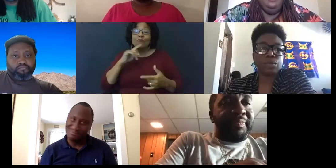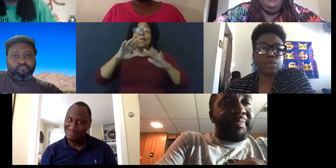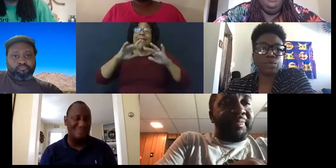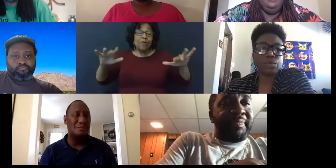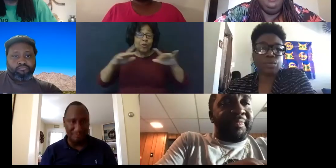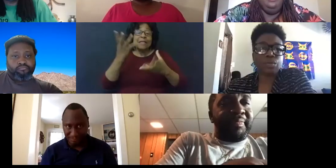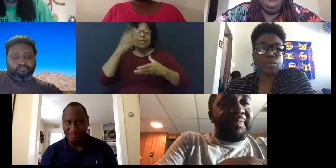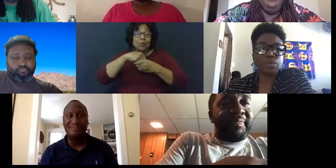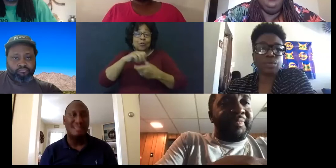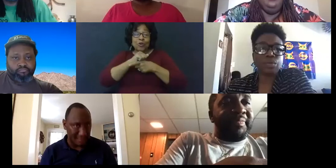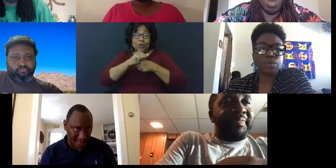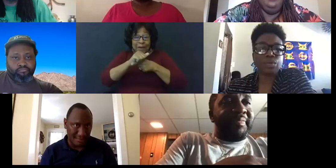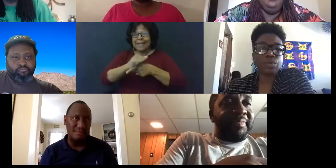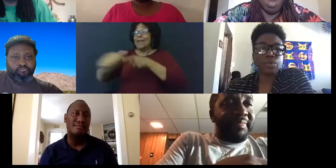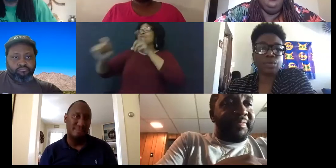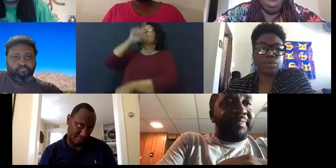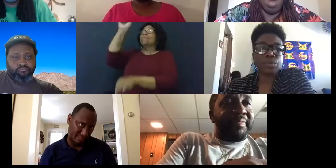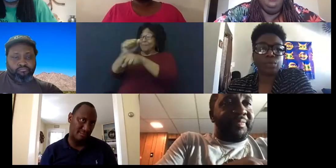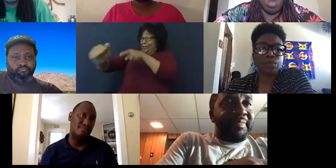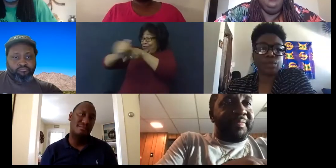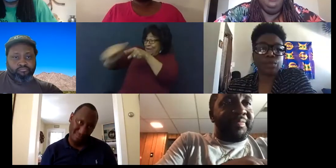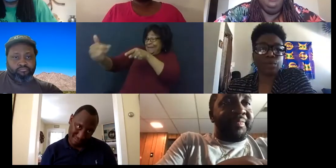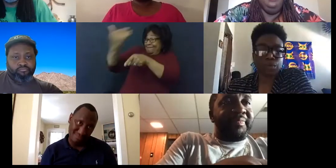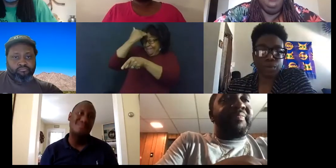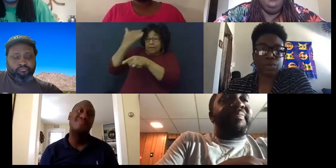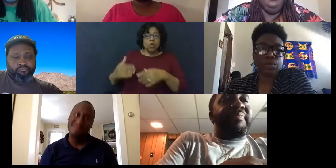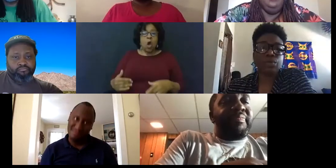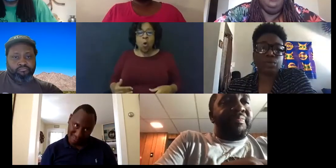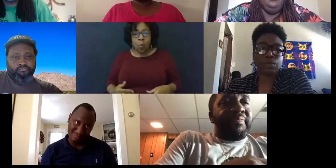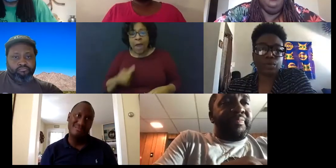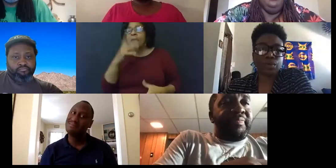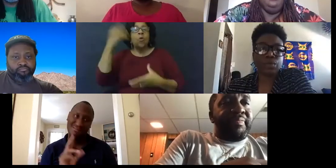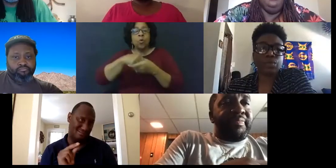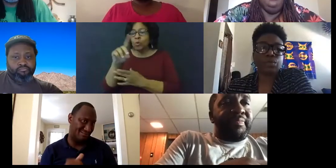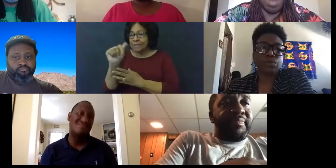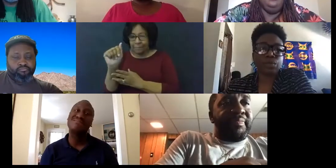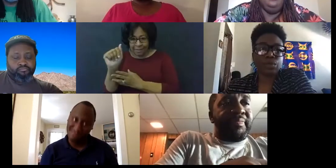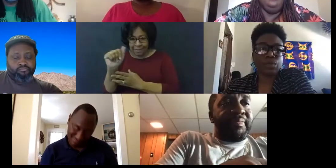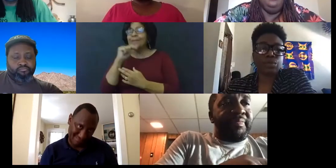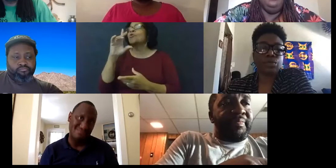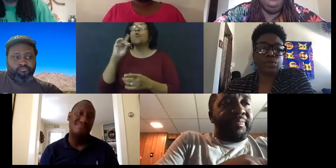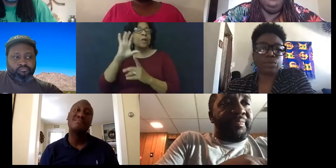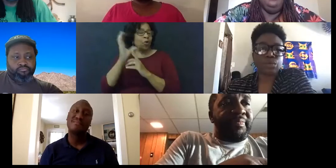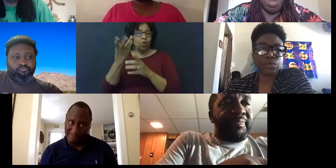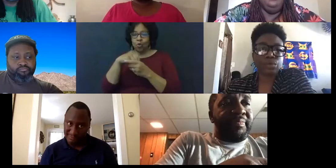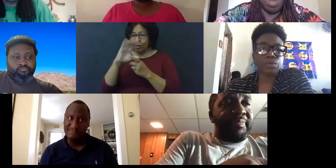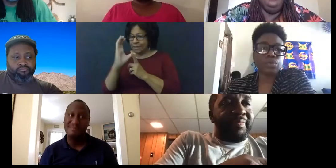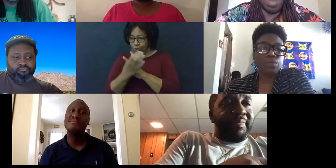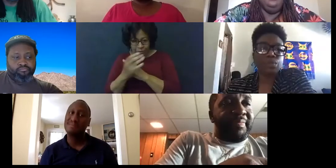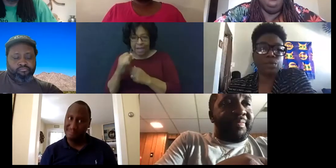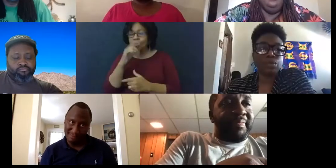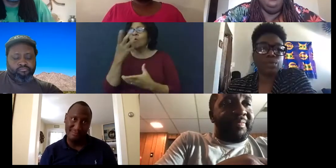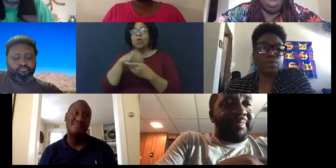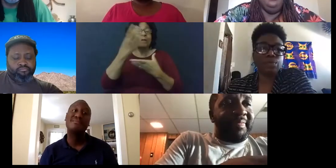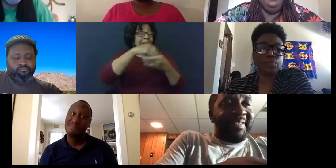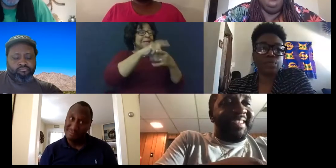inclusion training, don't train about disability, you know, in our cultures and our different cultures within